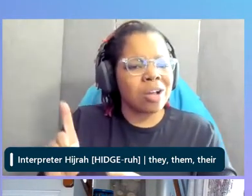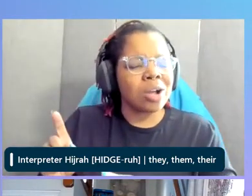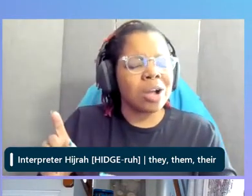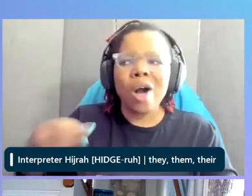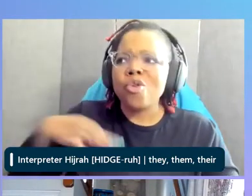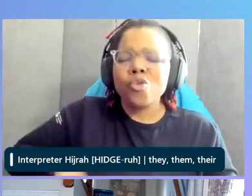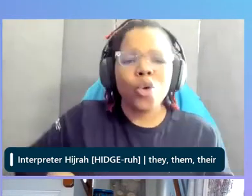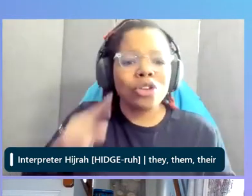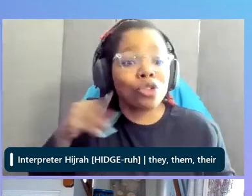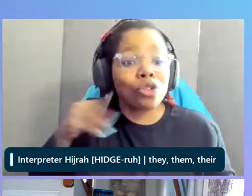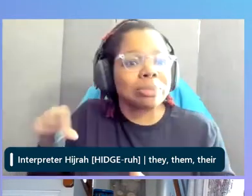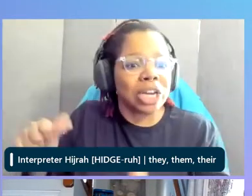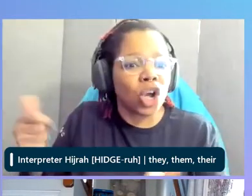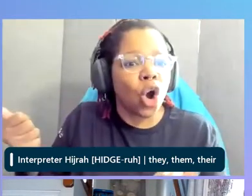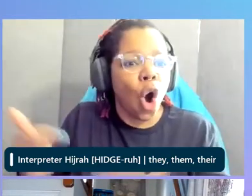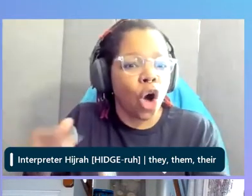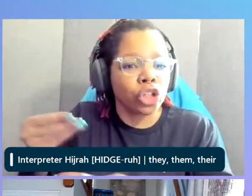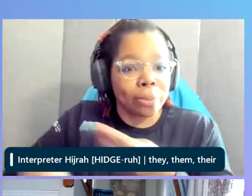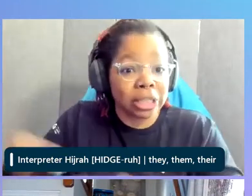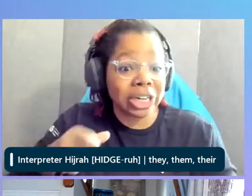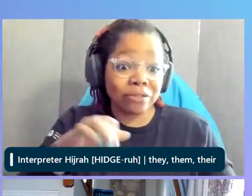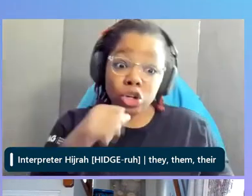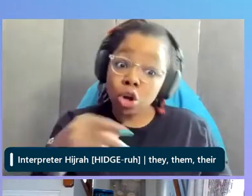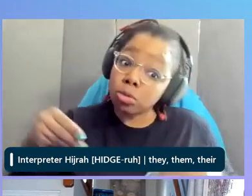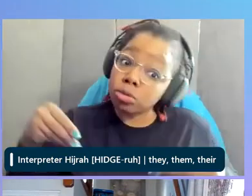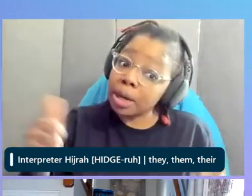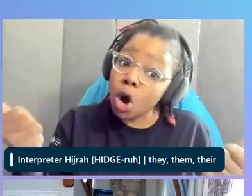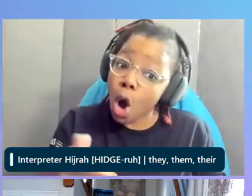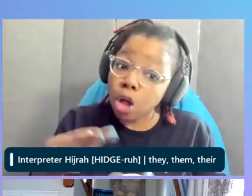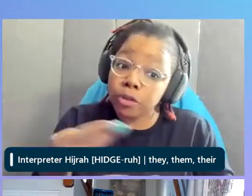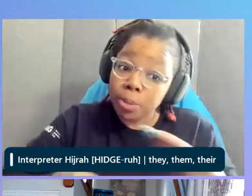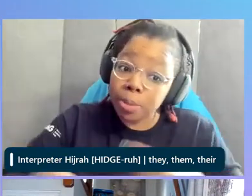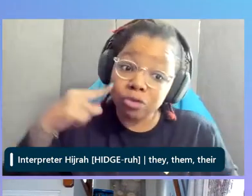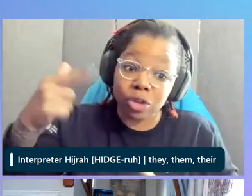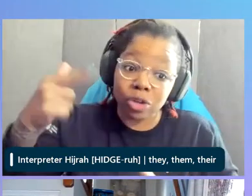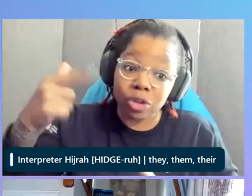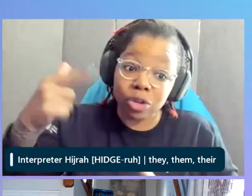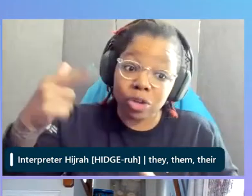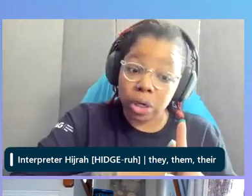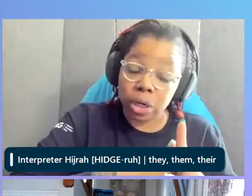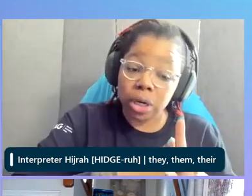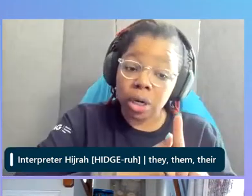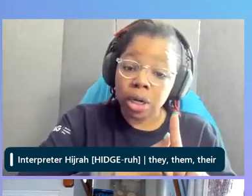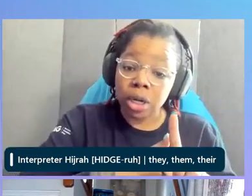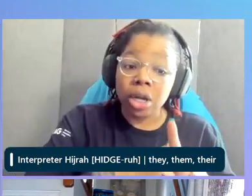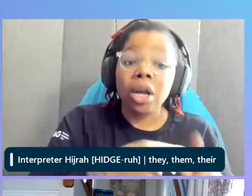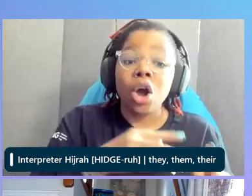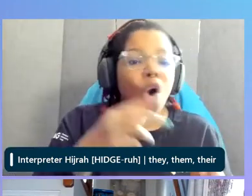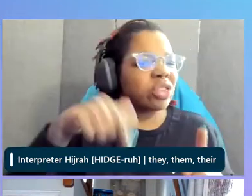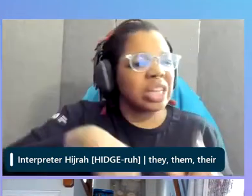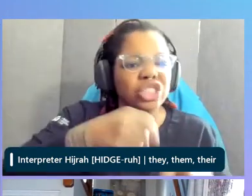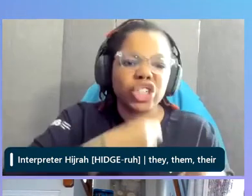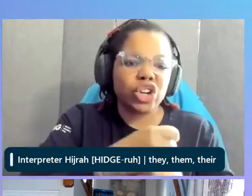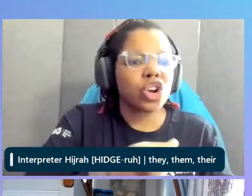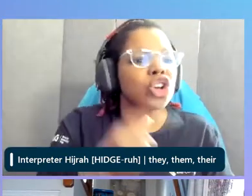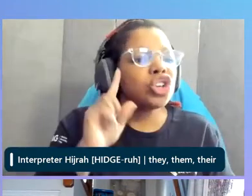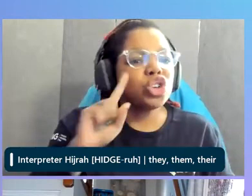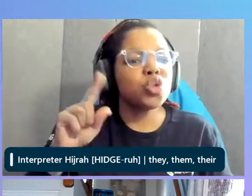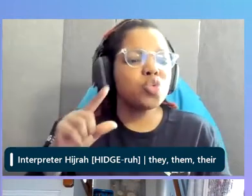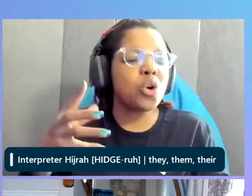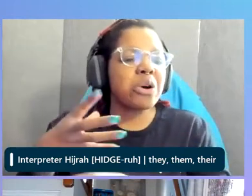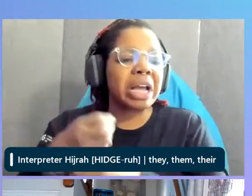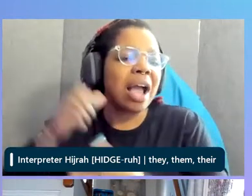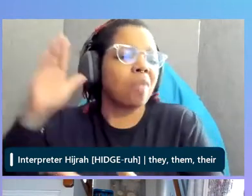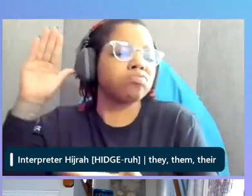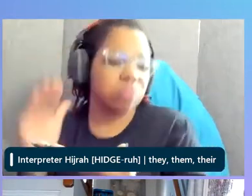is a very common incentive. If you don't spend all of your budget for this financial quarter or for financial year, you will in fact lose it for the